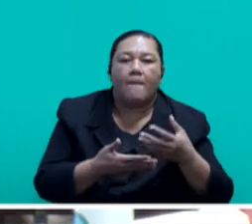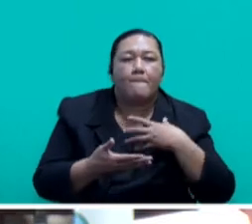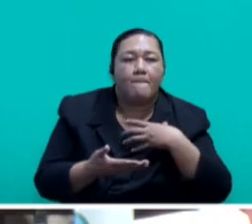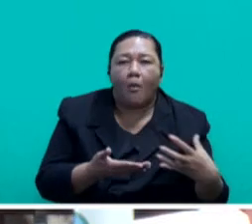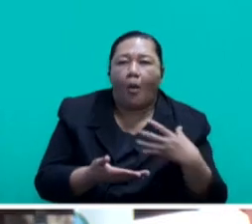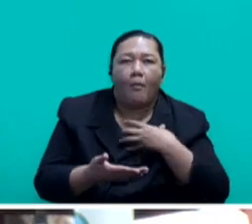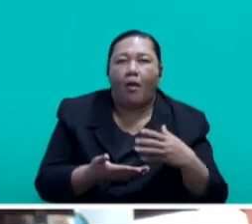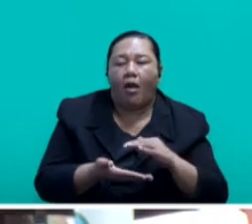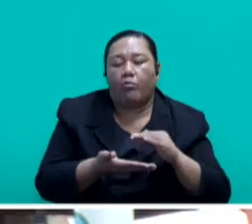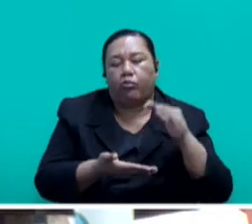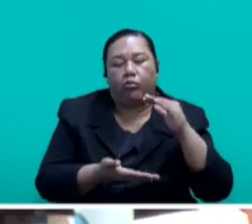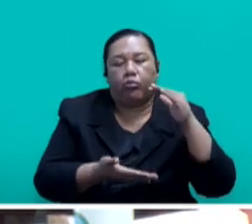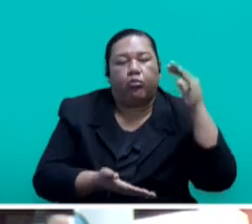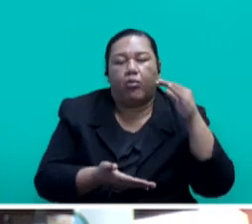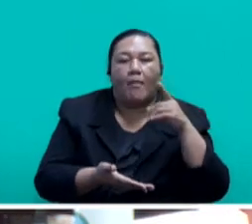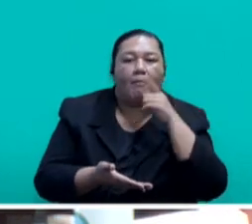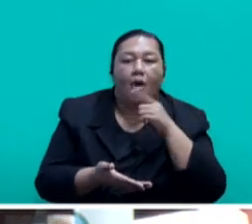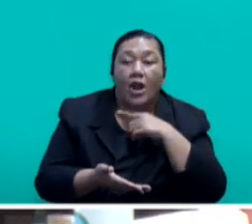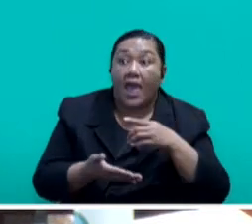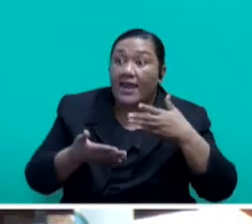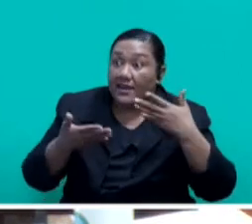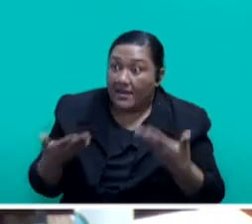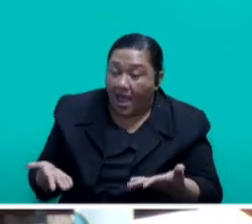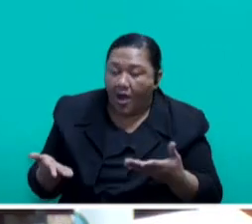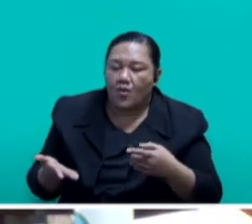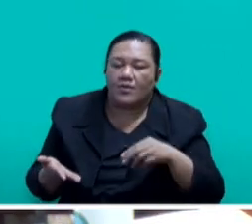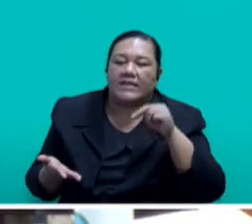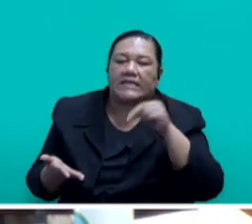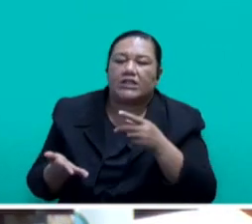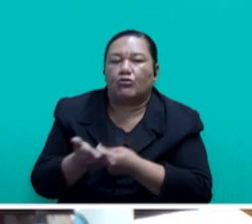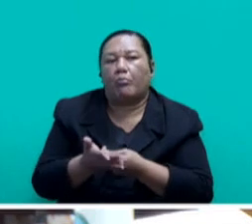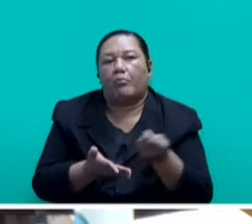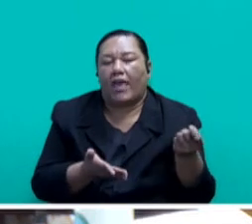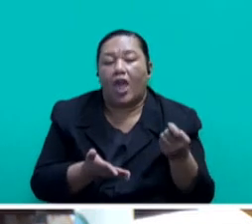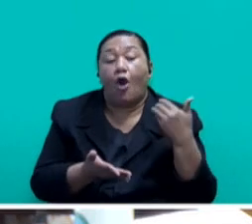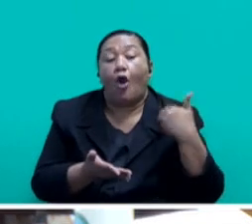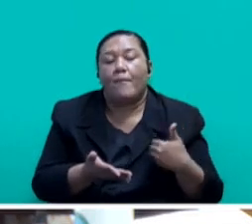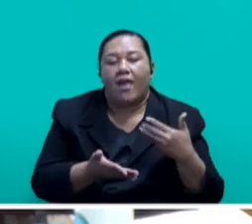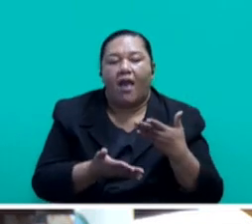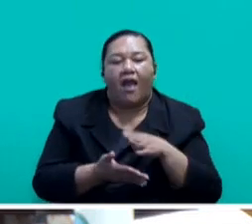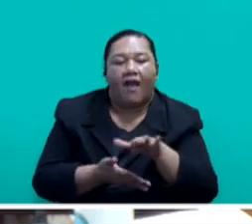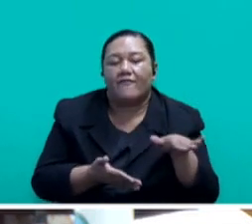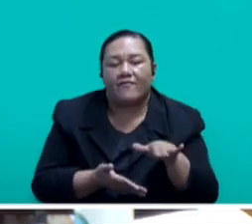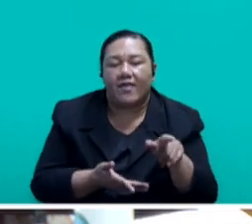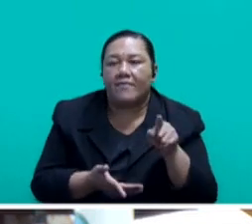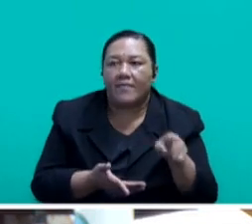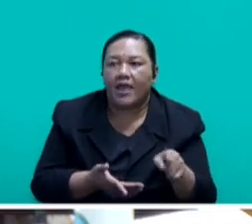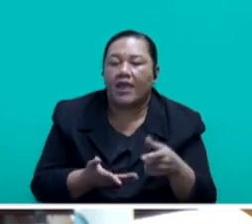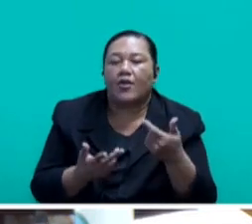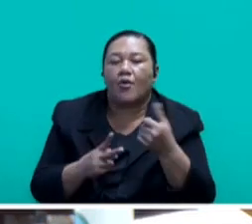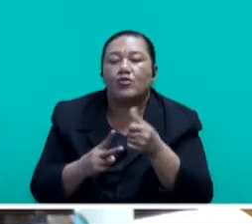inherited and now will have to pay on their behalf and on the weight of those irresponsible